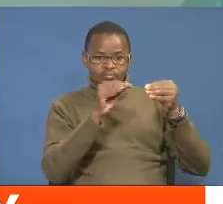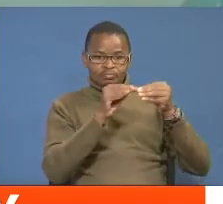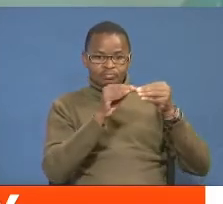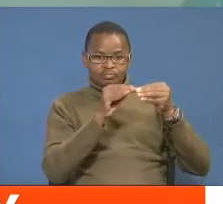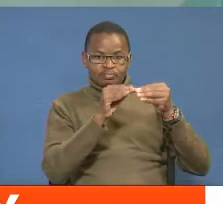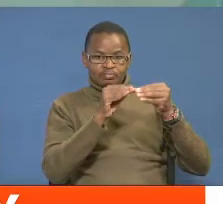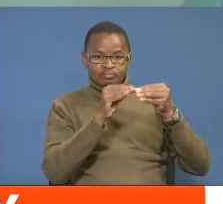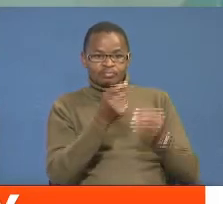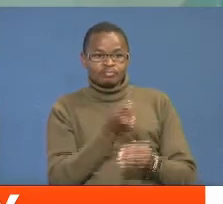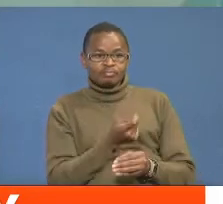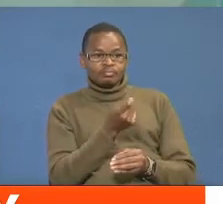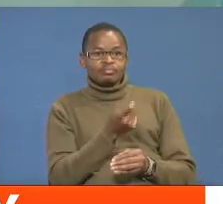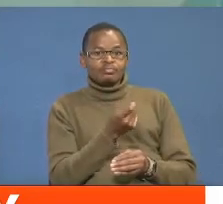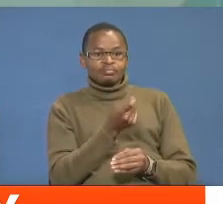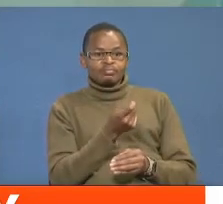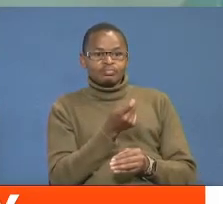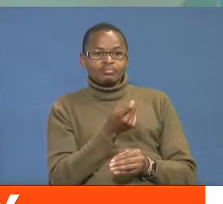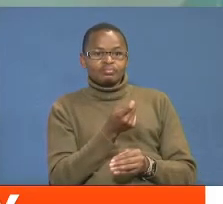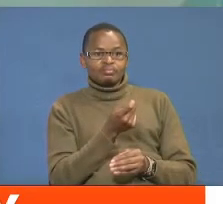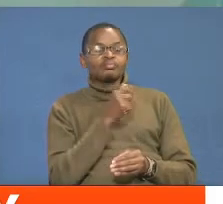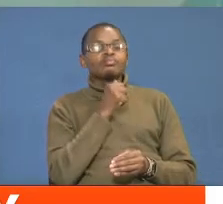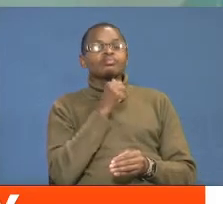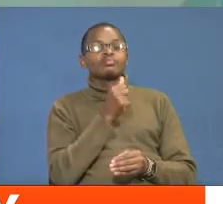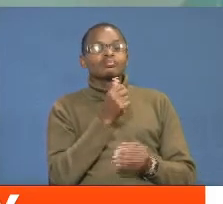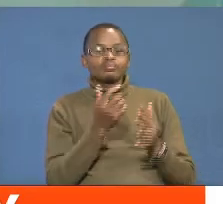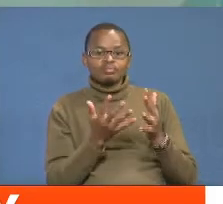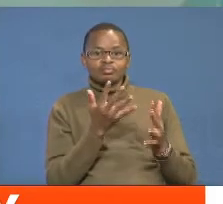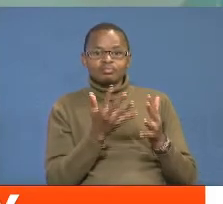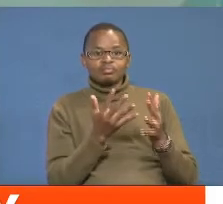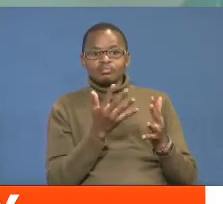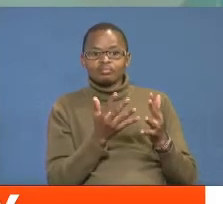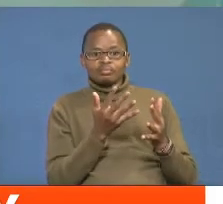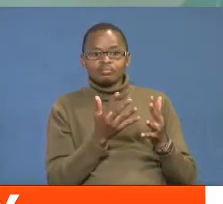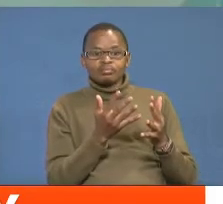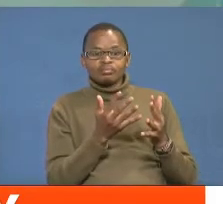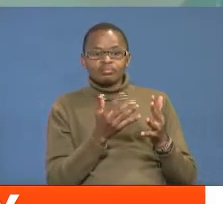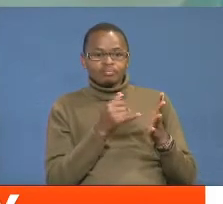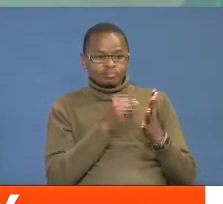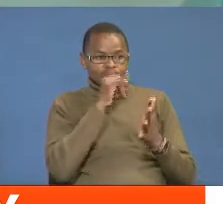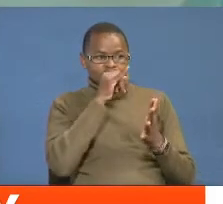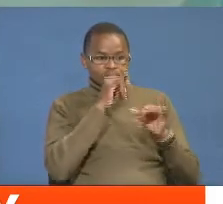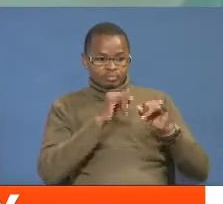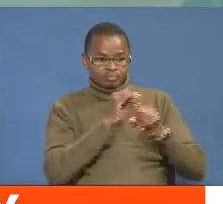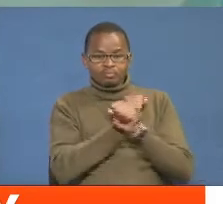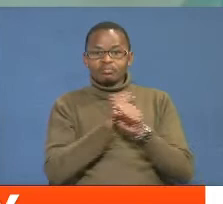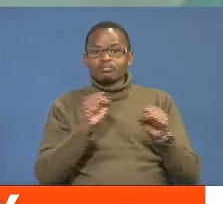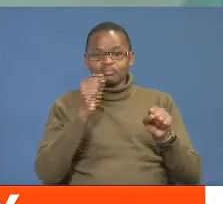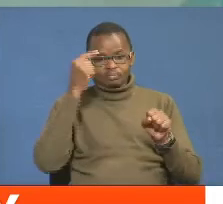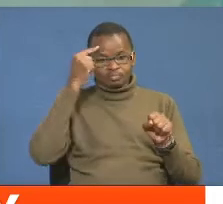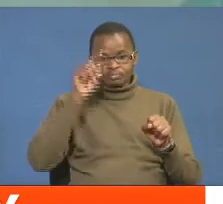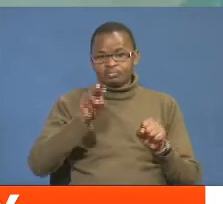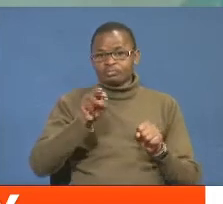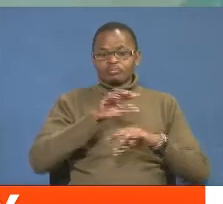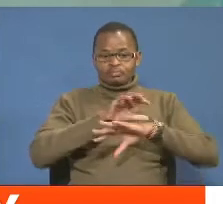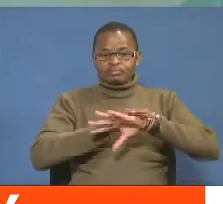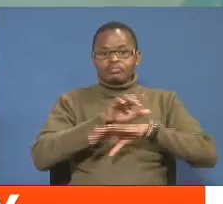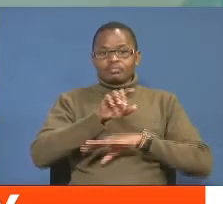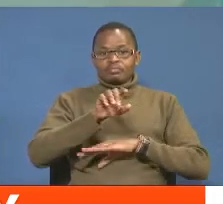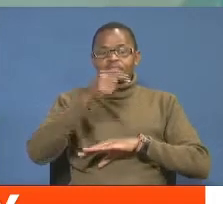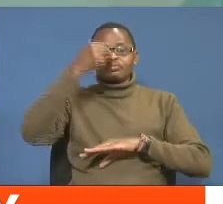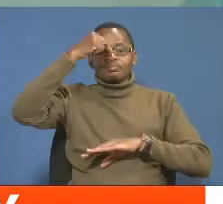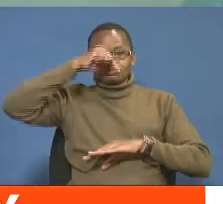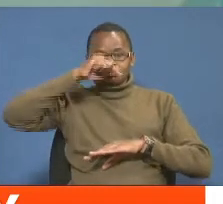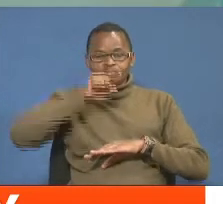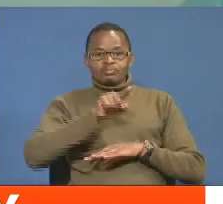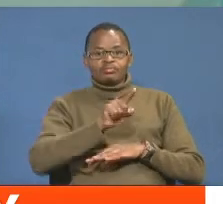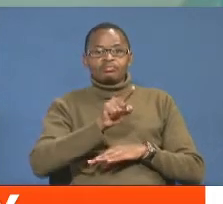the sample size was small, mm-hmm. you know, they don't seem to have, you know, it is still safe for them to get their vaccination because